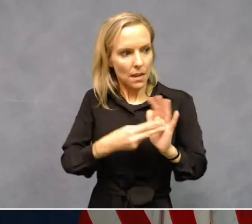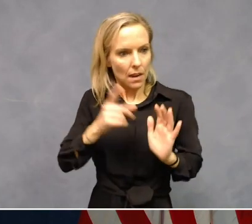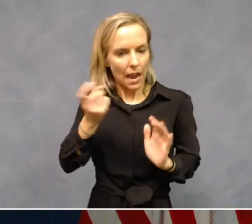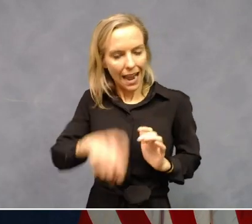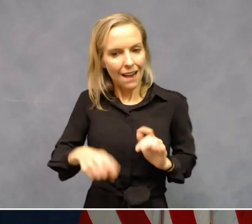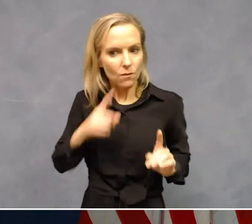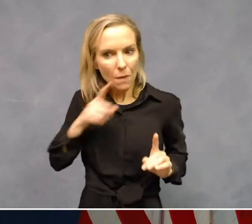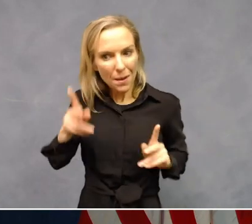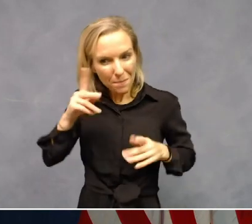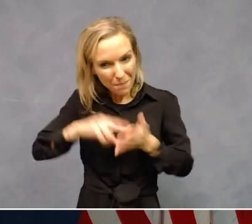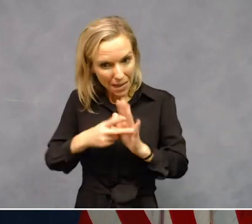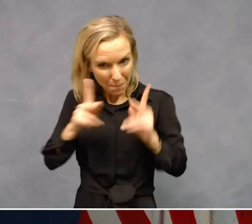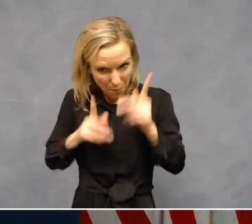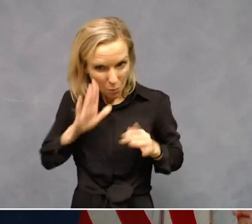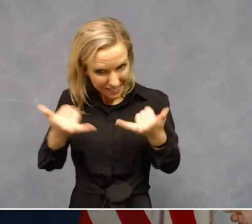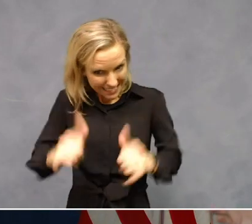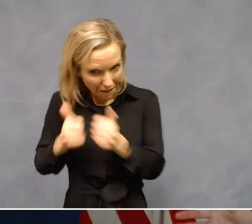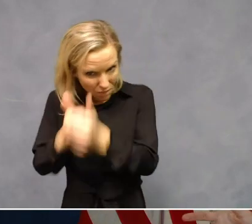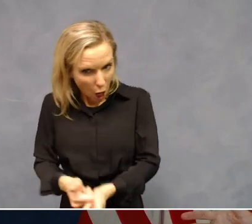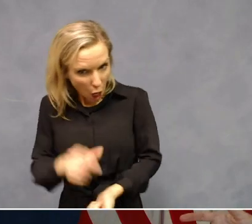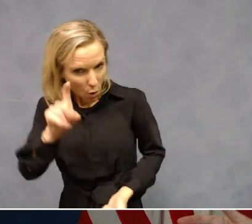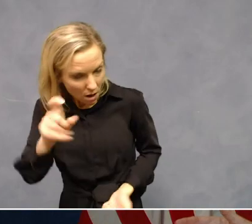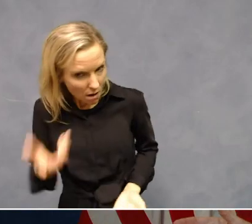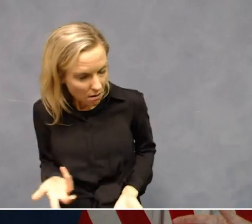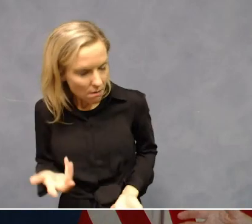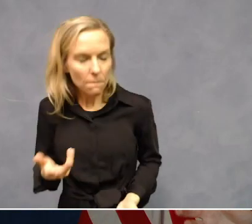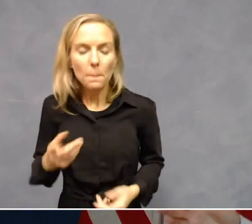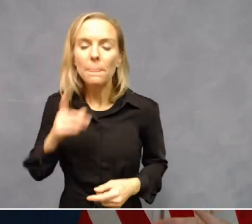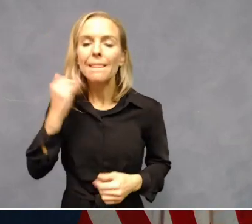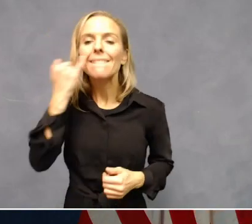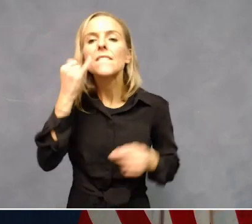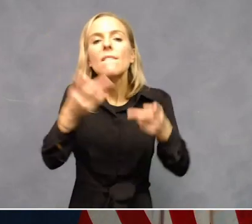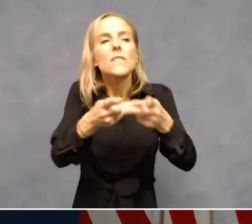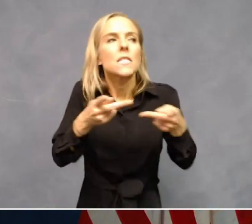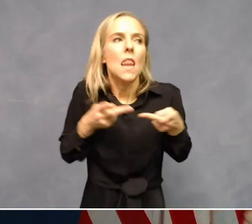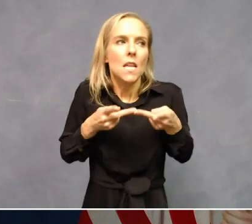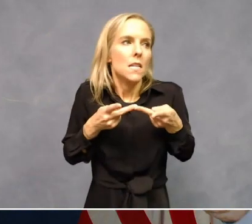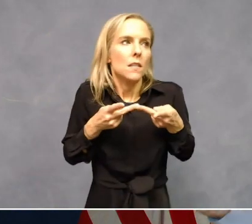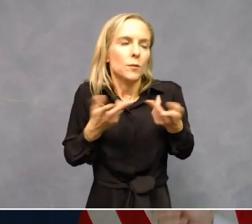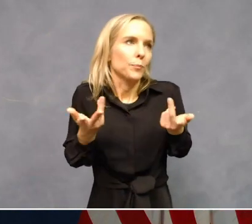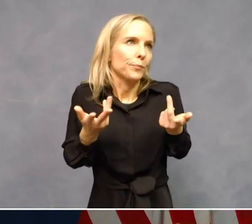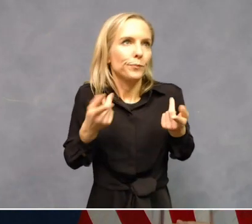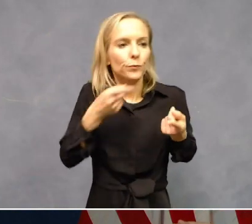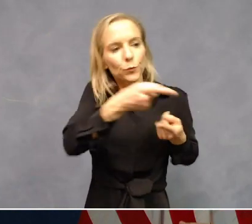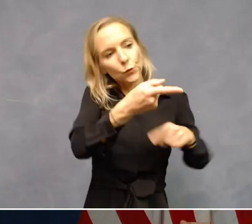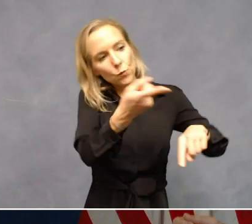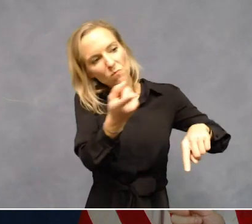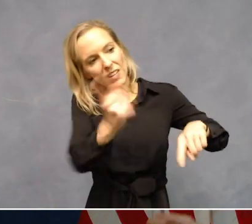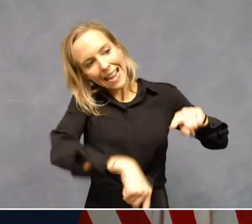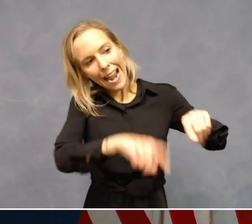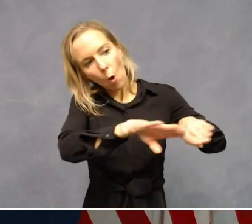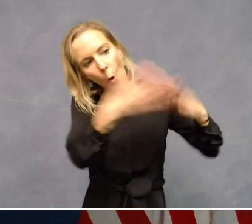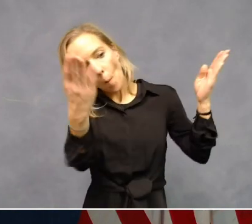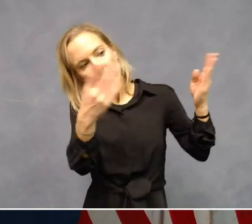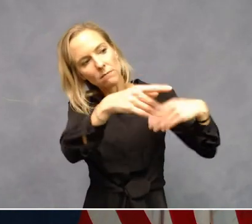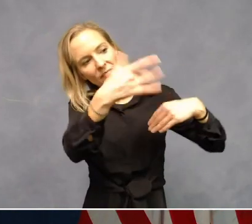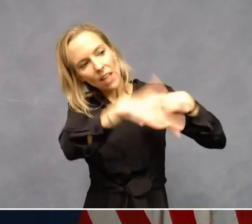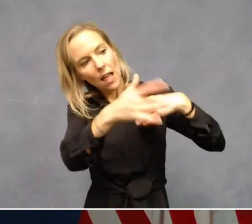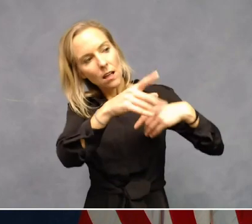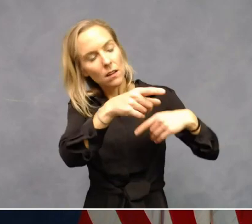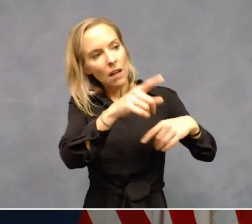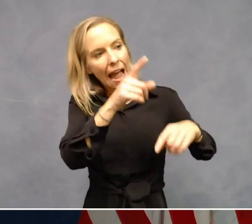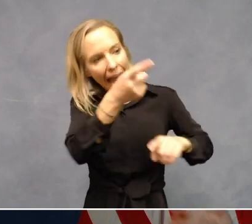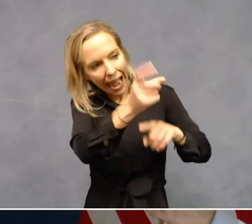those. So if we have a facility that we say, you know, you can't be open unless people are wearing